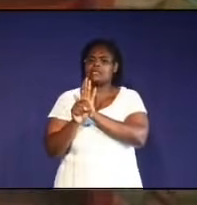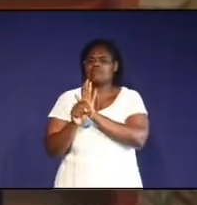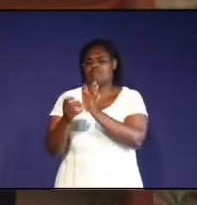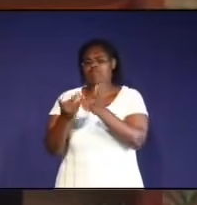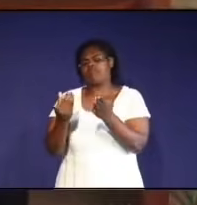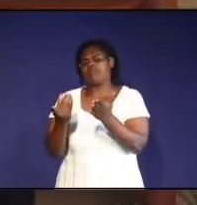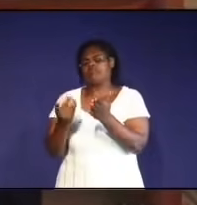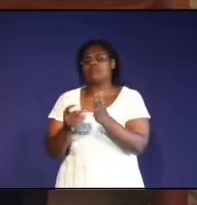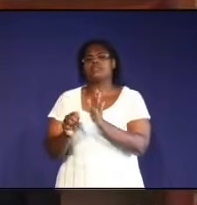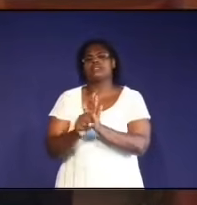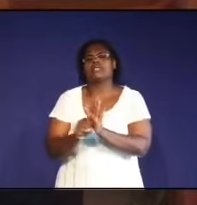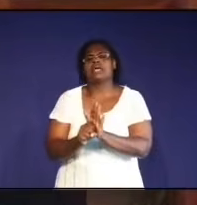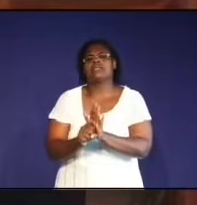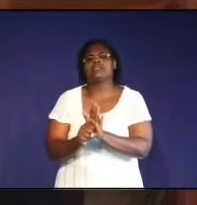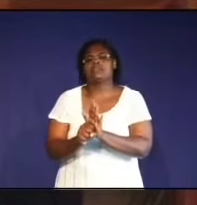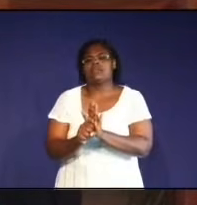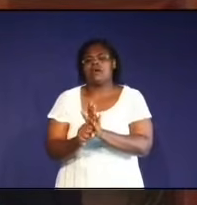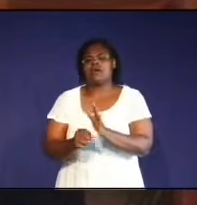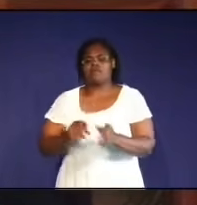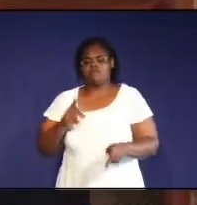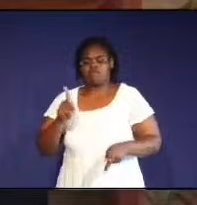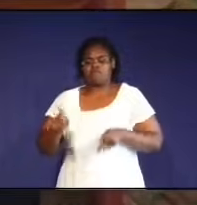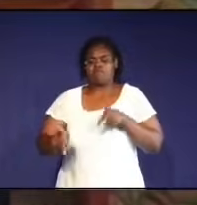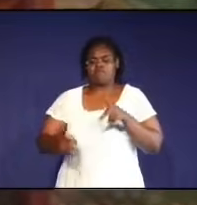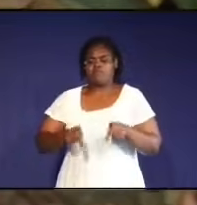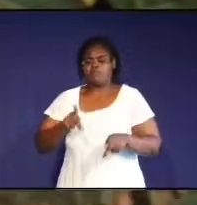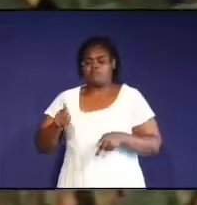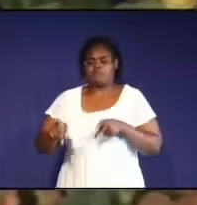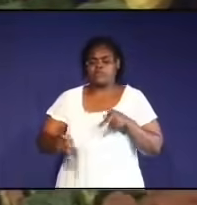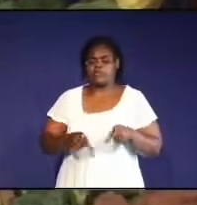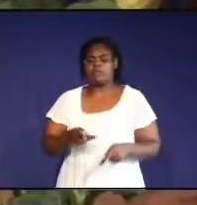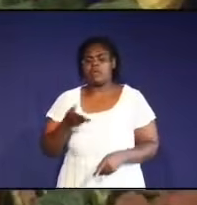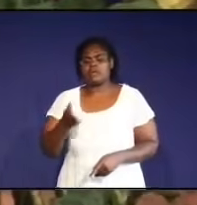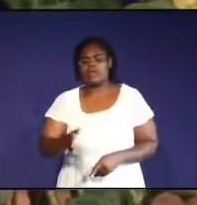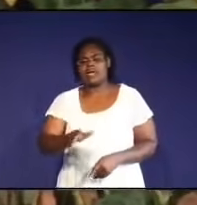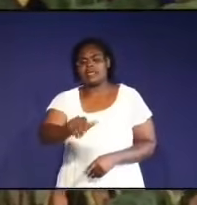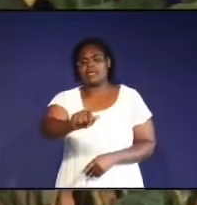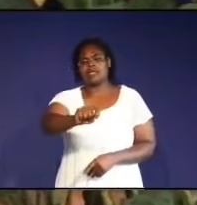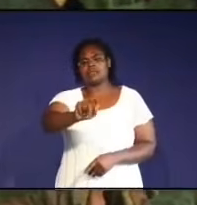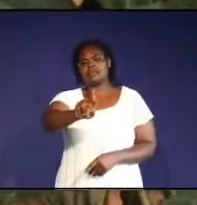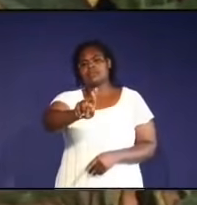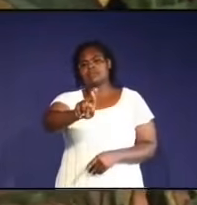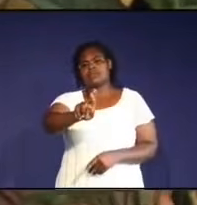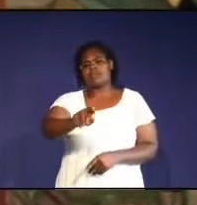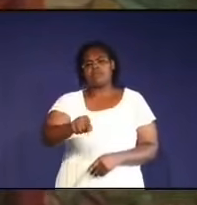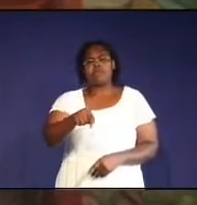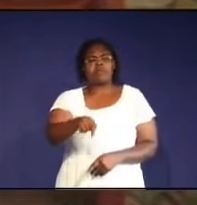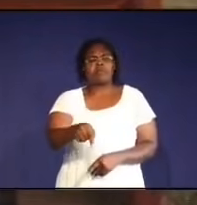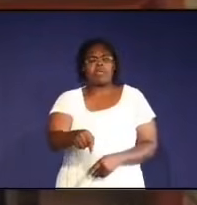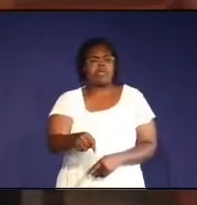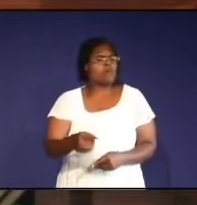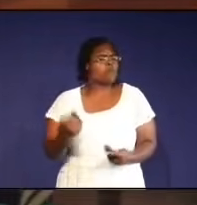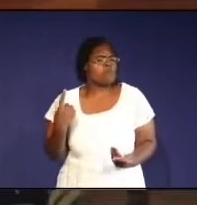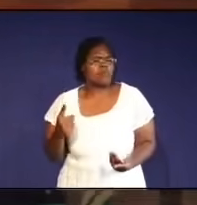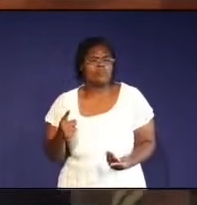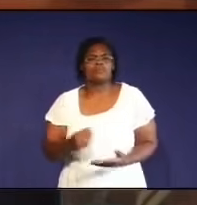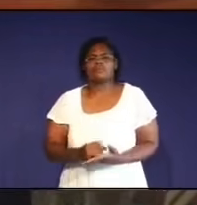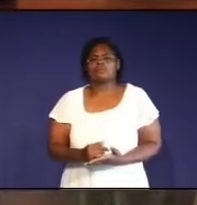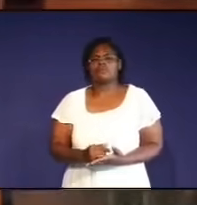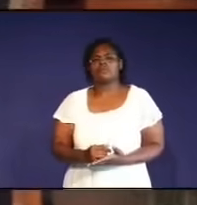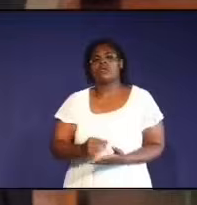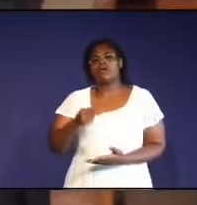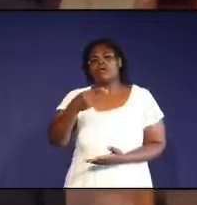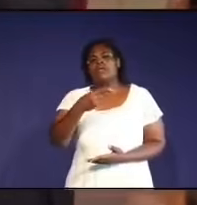representation of souls under the altar. Well, can I help you with that? In